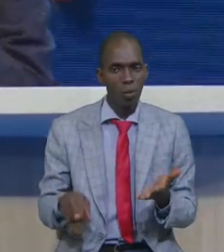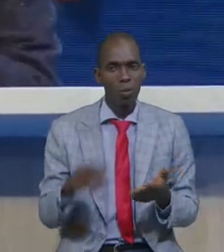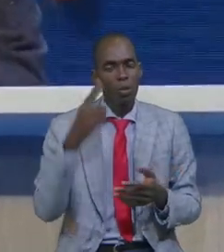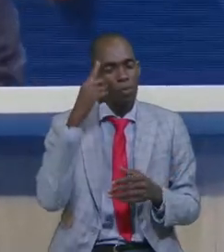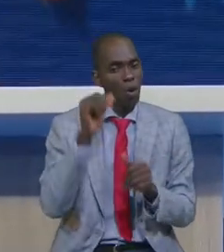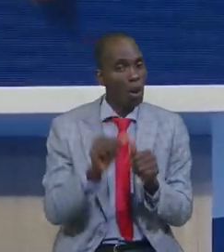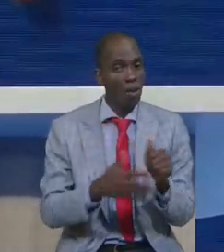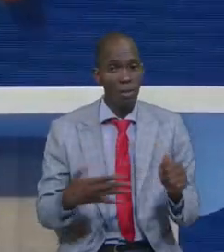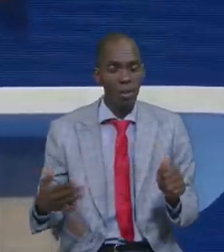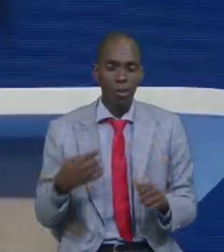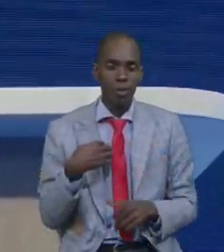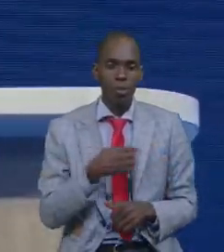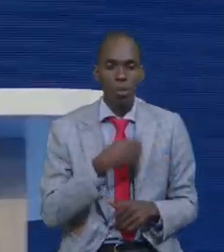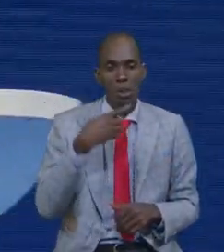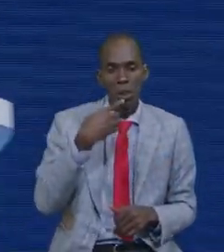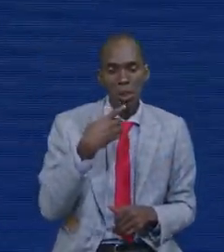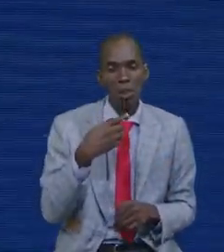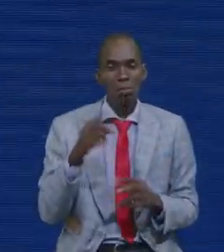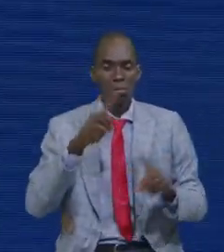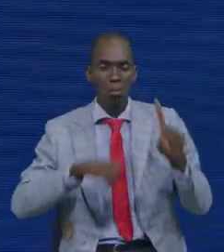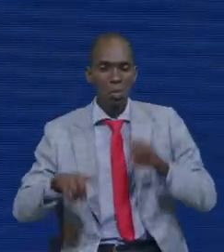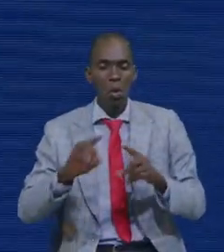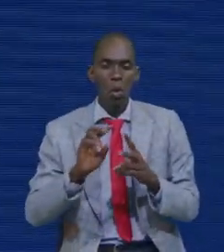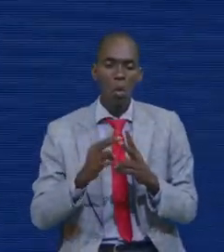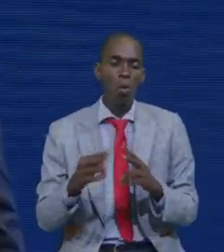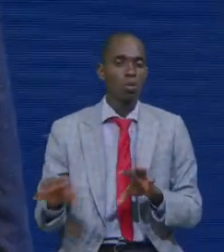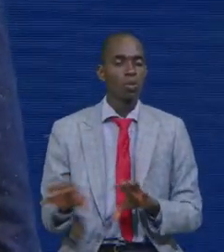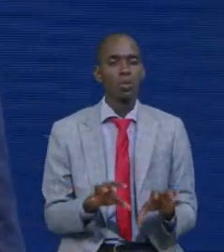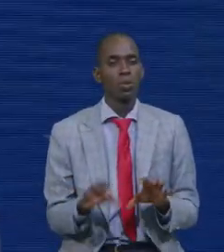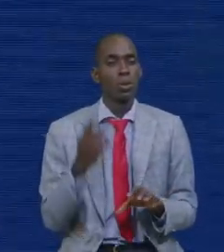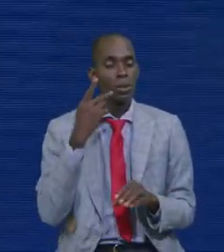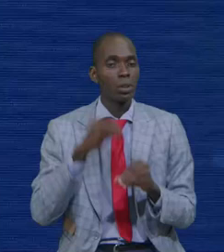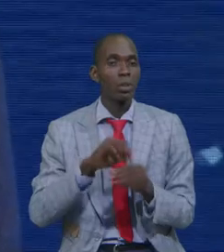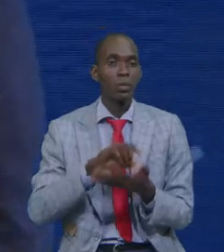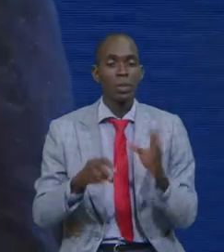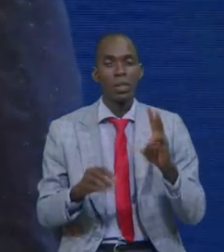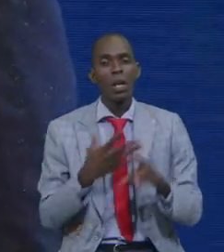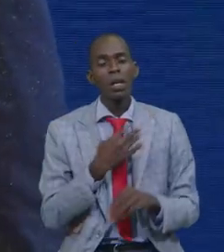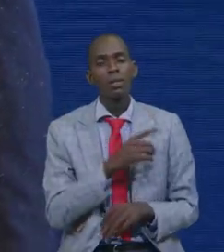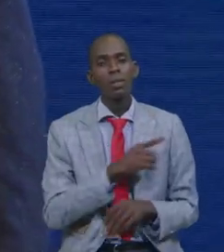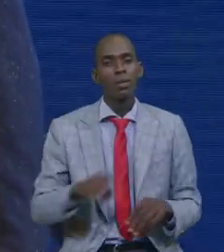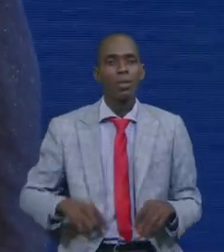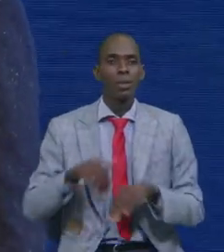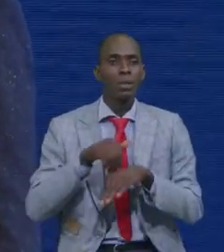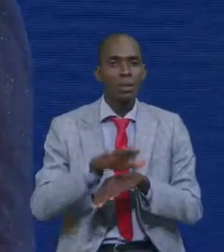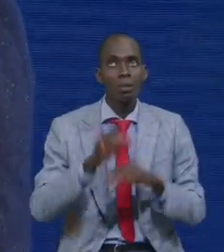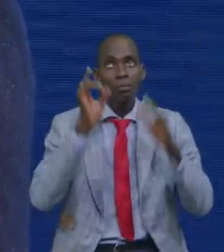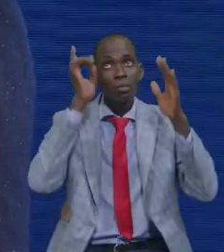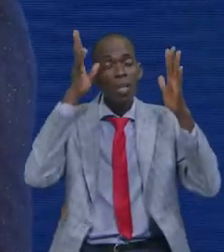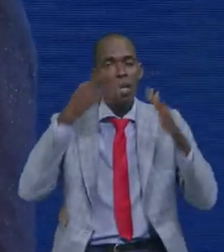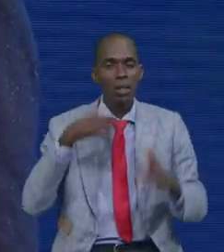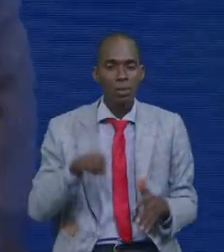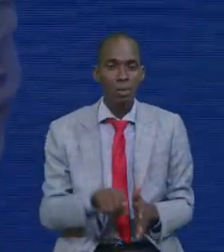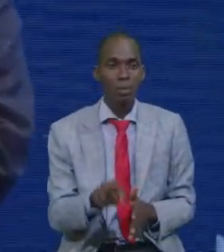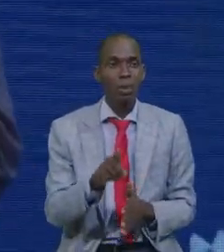we say or do. Look at verse 6. It says, and the Lord sent fiery serpents among the